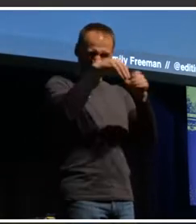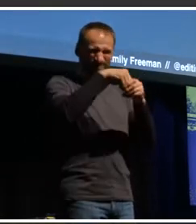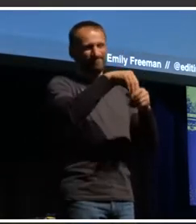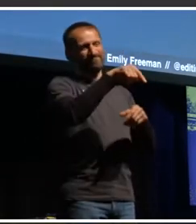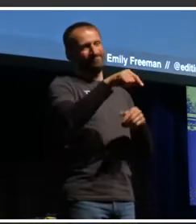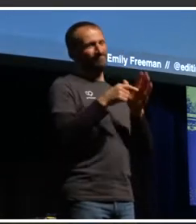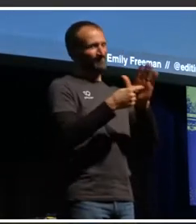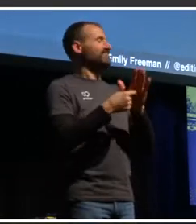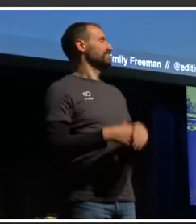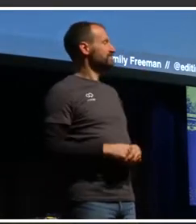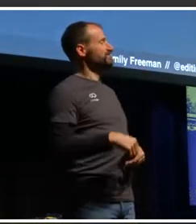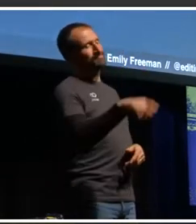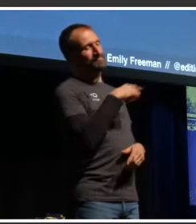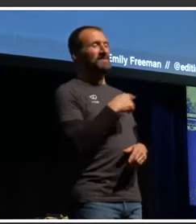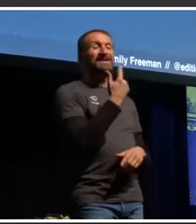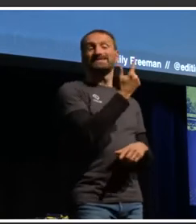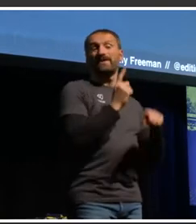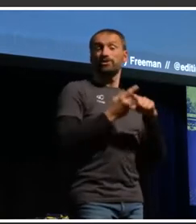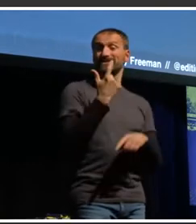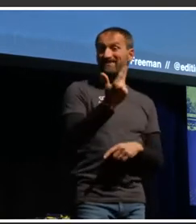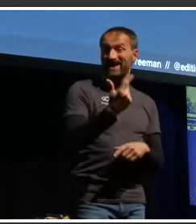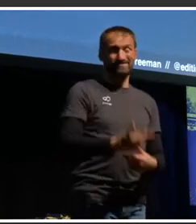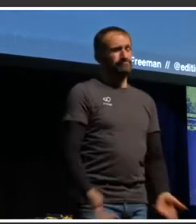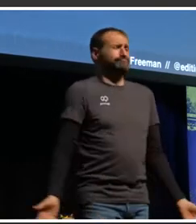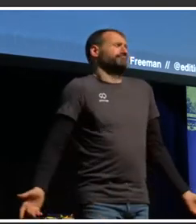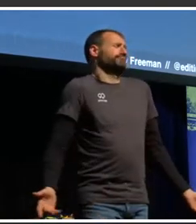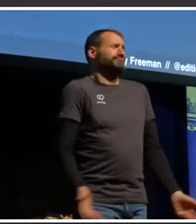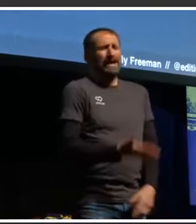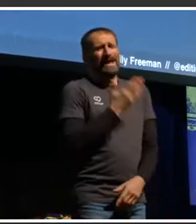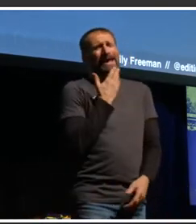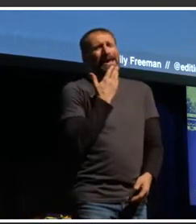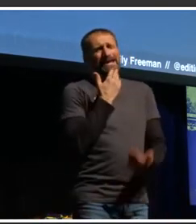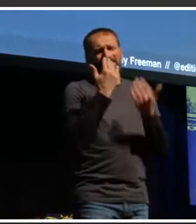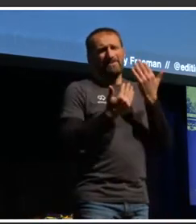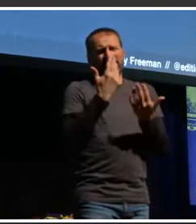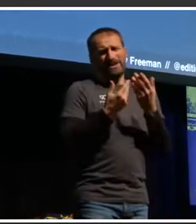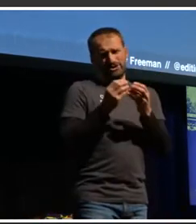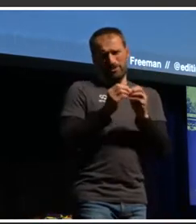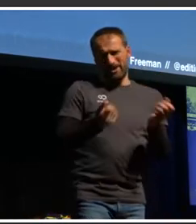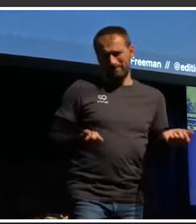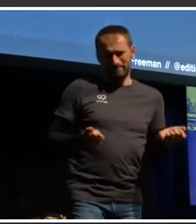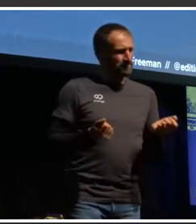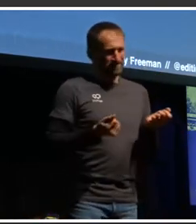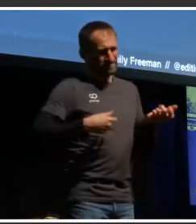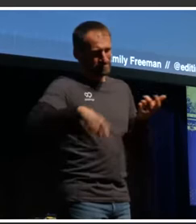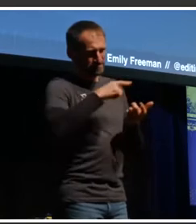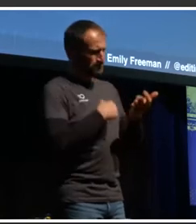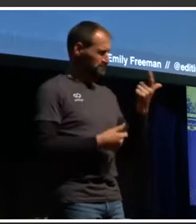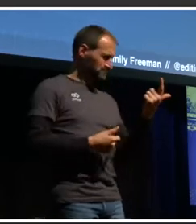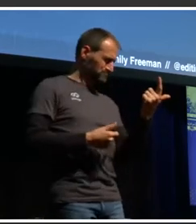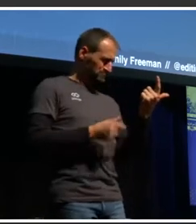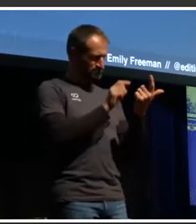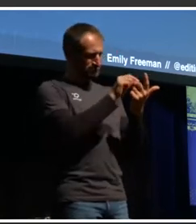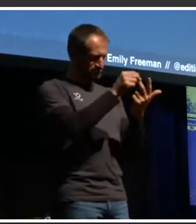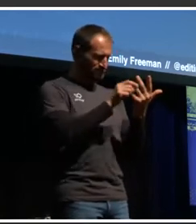take 2 plus 2. It's one of the easiest math problems there is. We don't have to count on our fingers to figure it